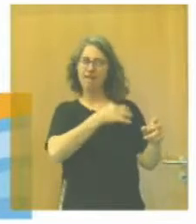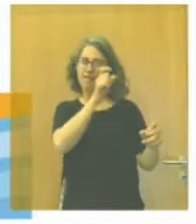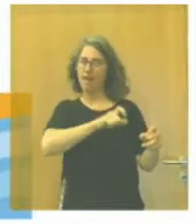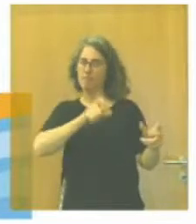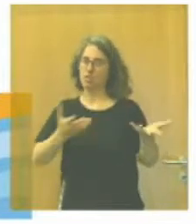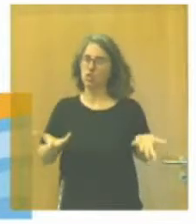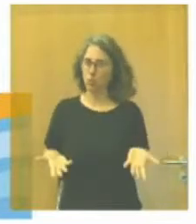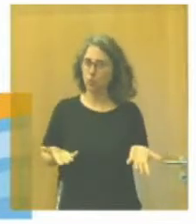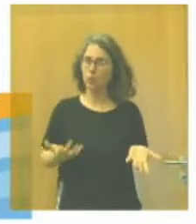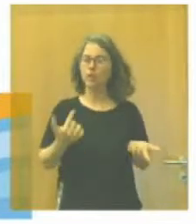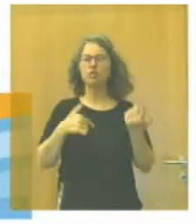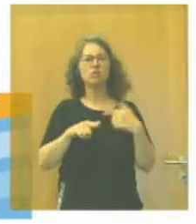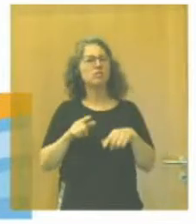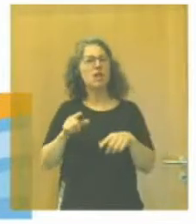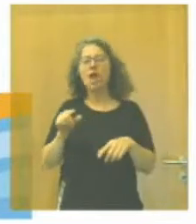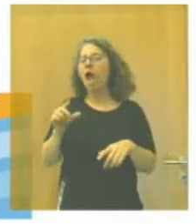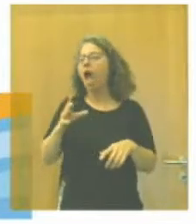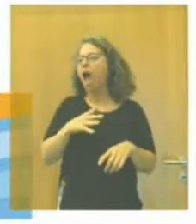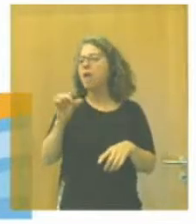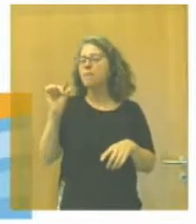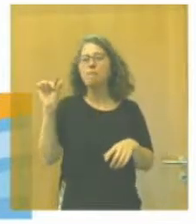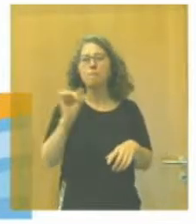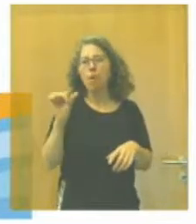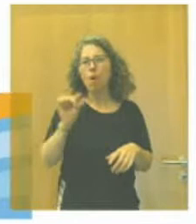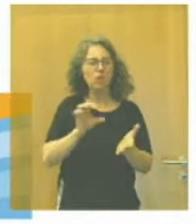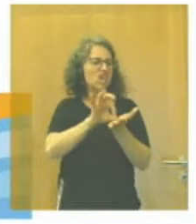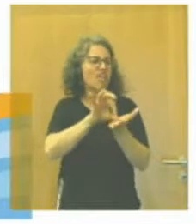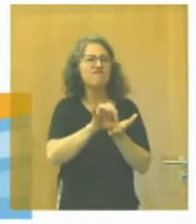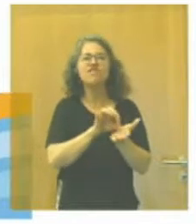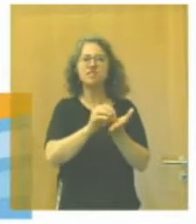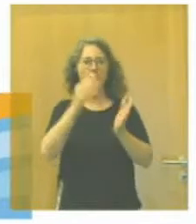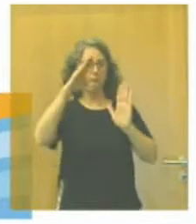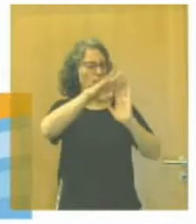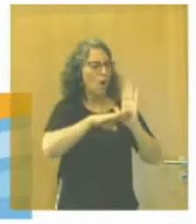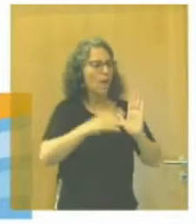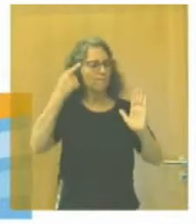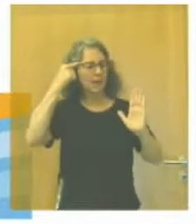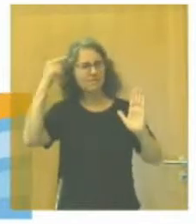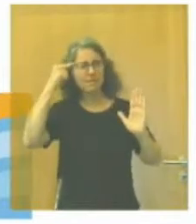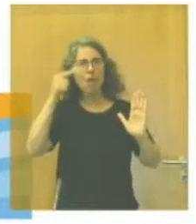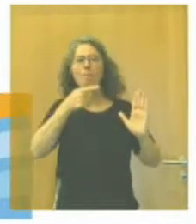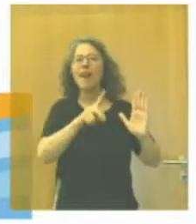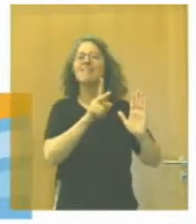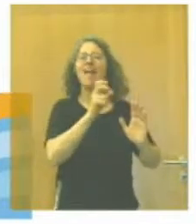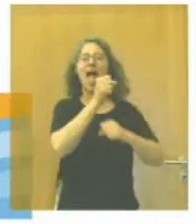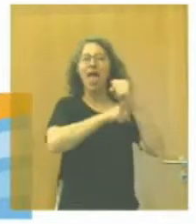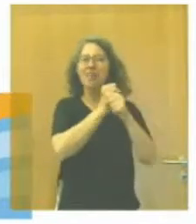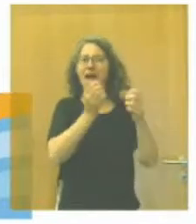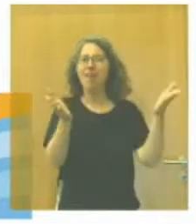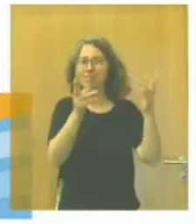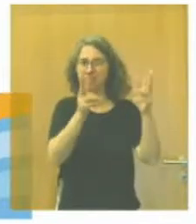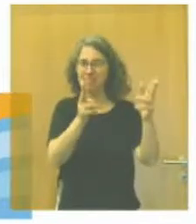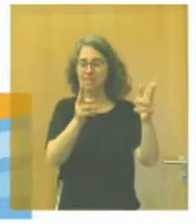low availability of services and programs. We've heard about some very nice ones today. There's more attention to this